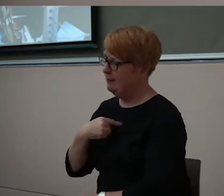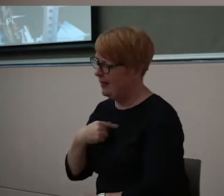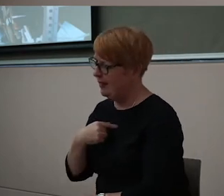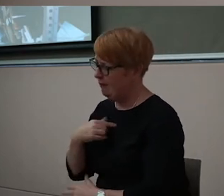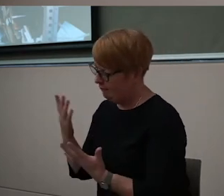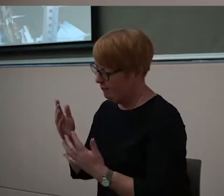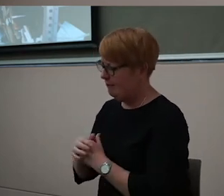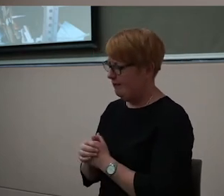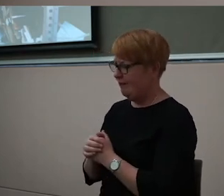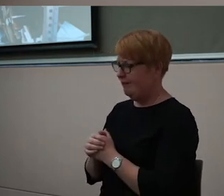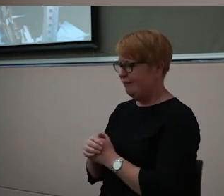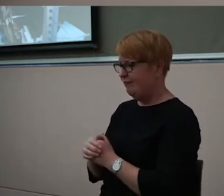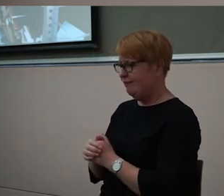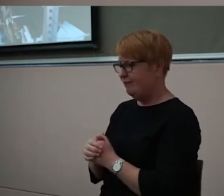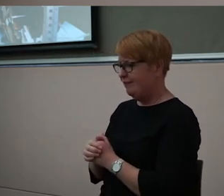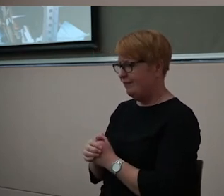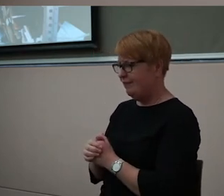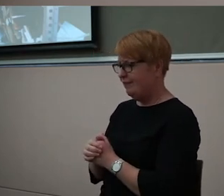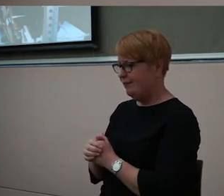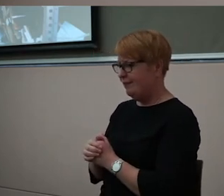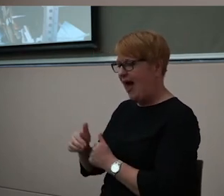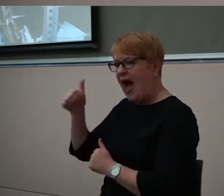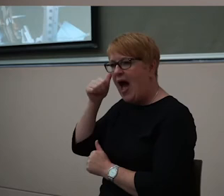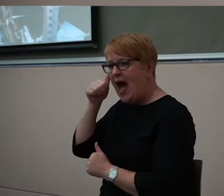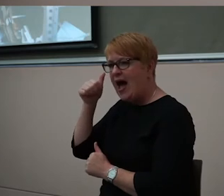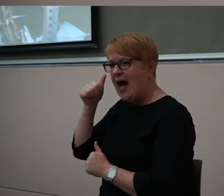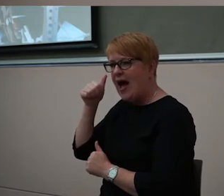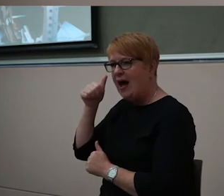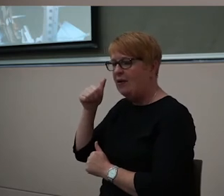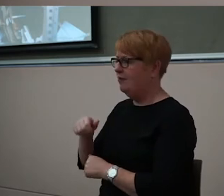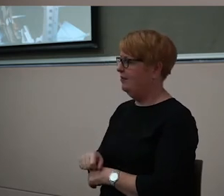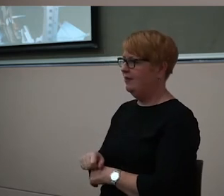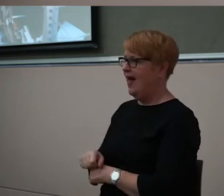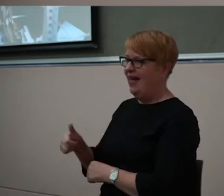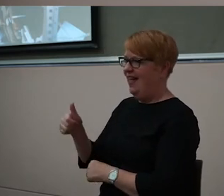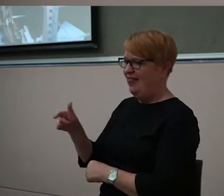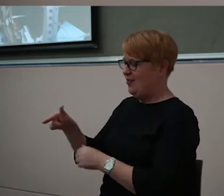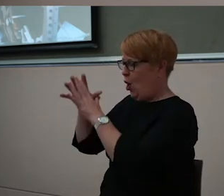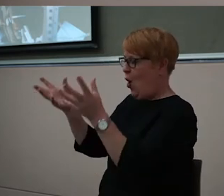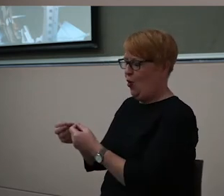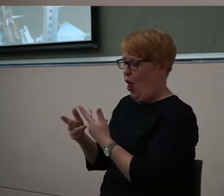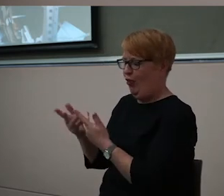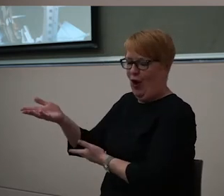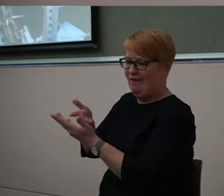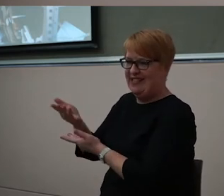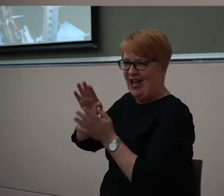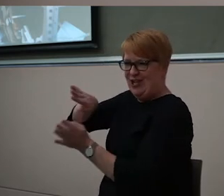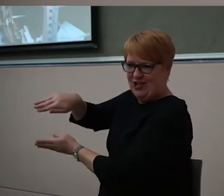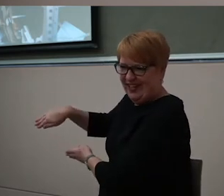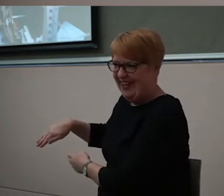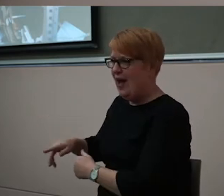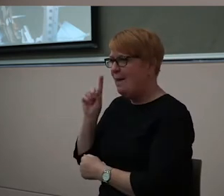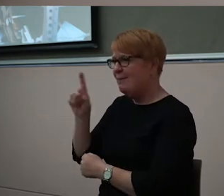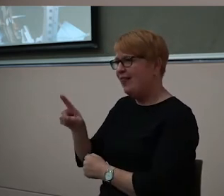do you hold the library or that book offered by that writer or whoever it is, that theorist, as being of higher value than